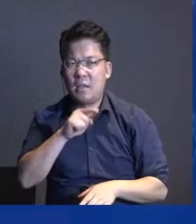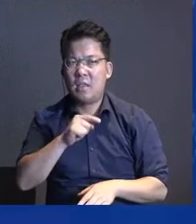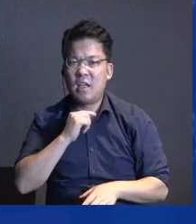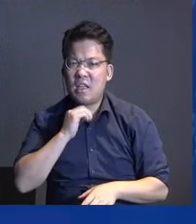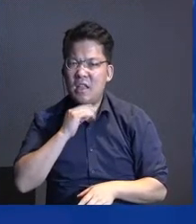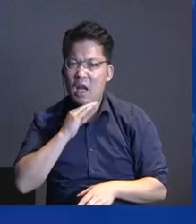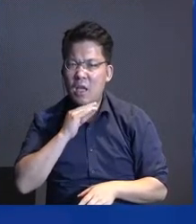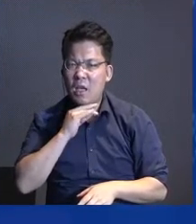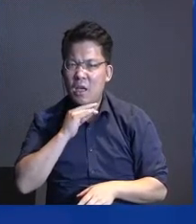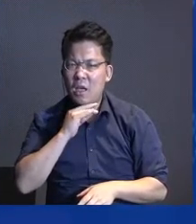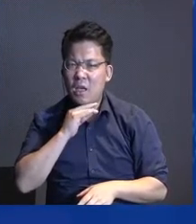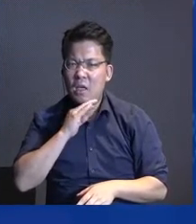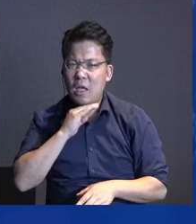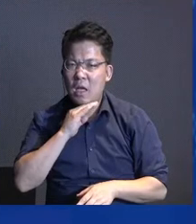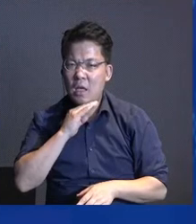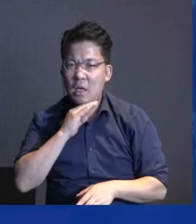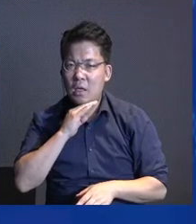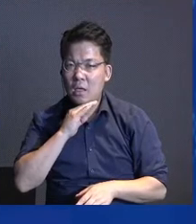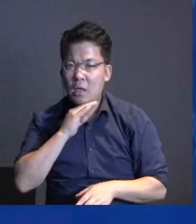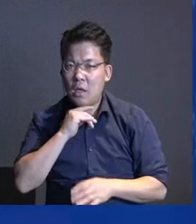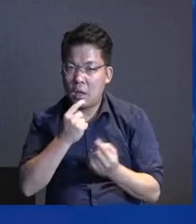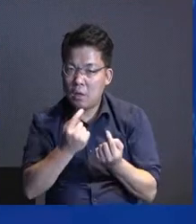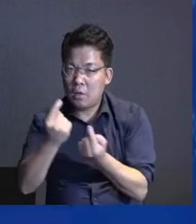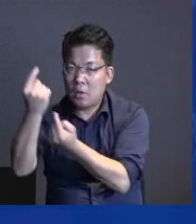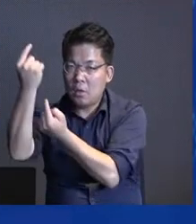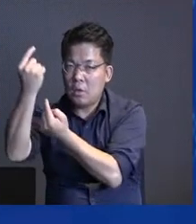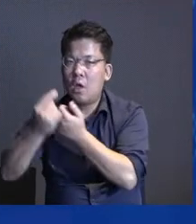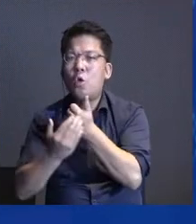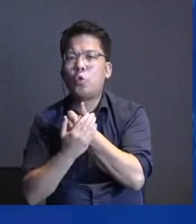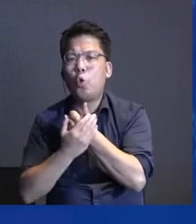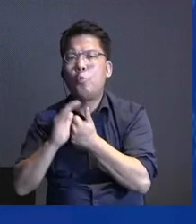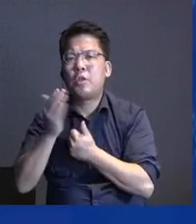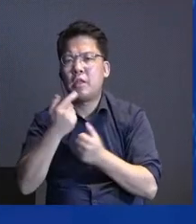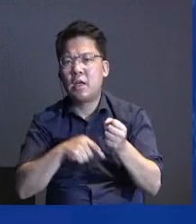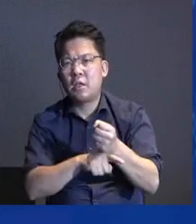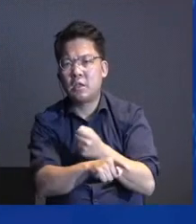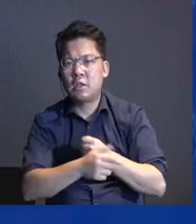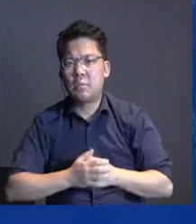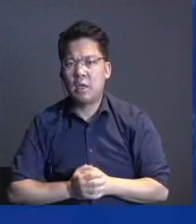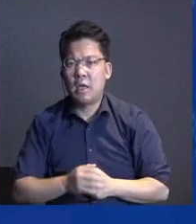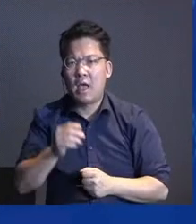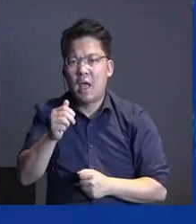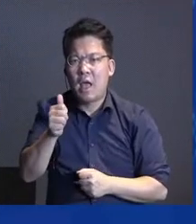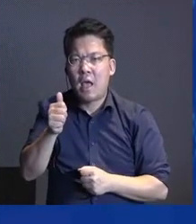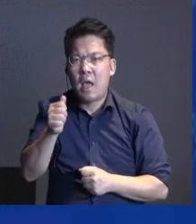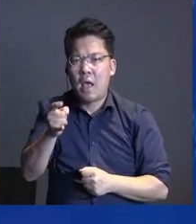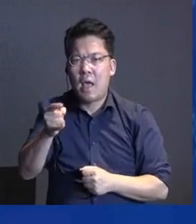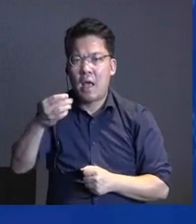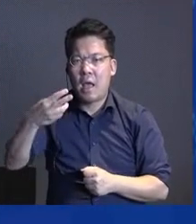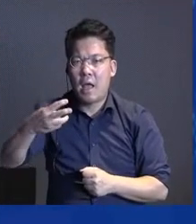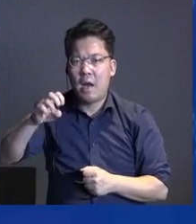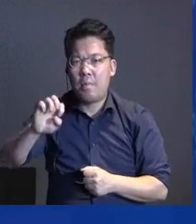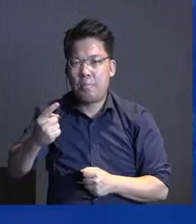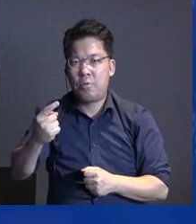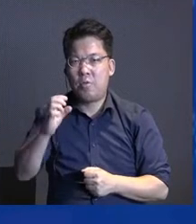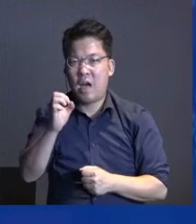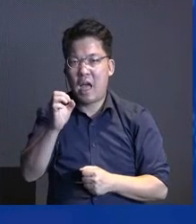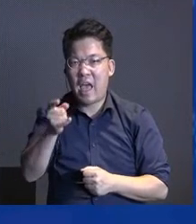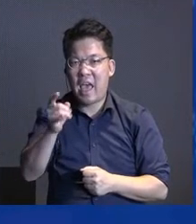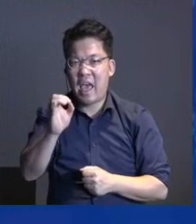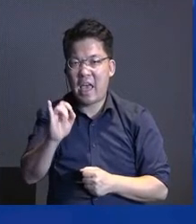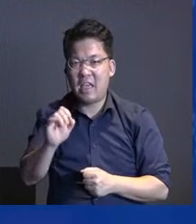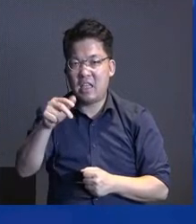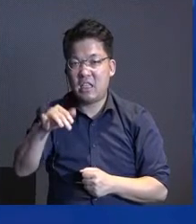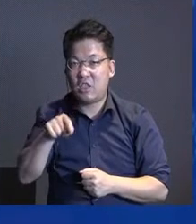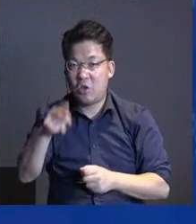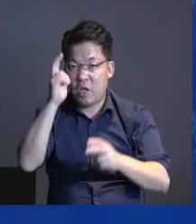In order to implement AG Helps, there is a role of HelpAge Korea. It's an organizer. We are not just a service